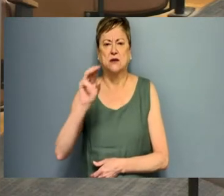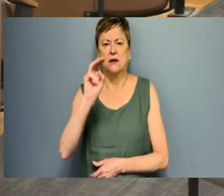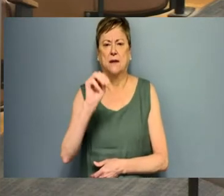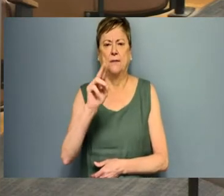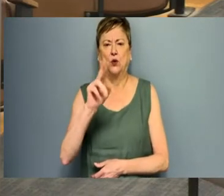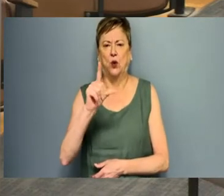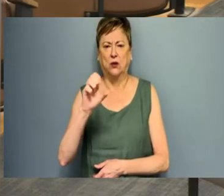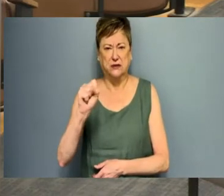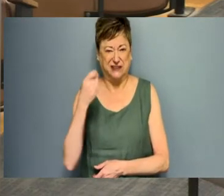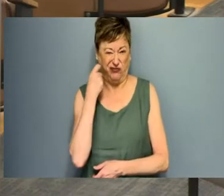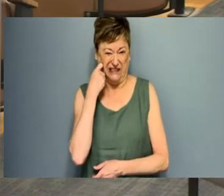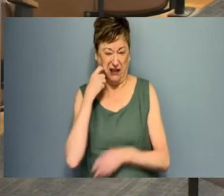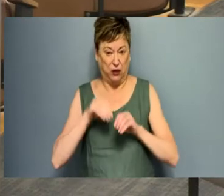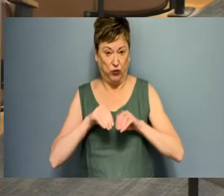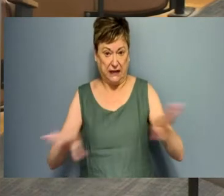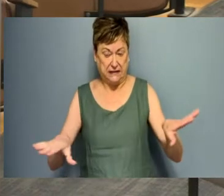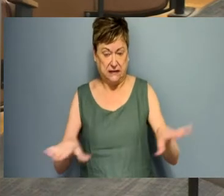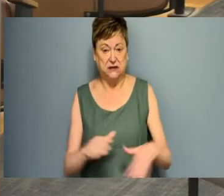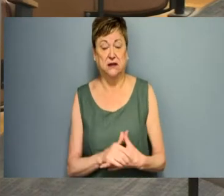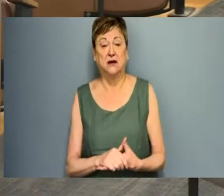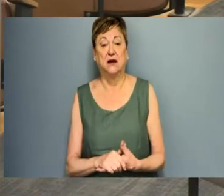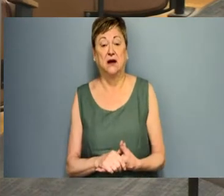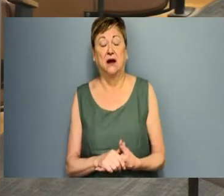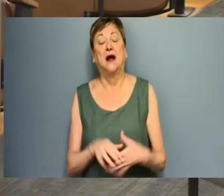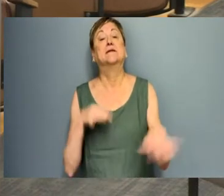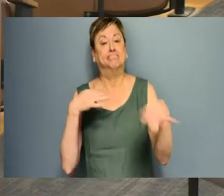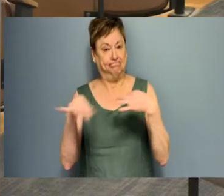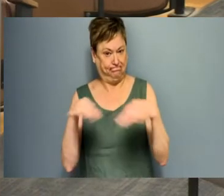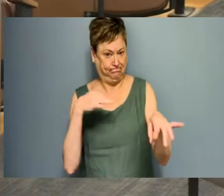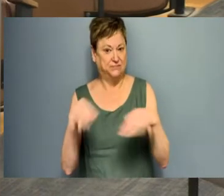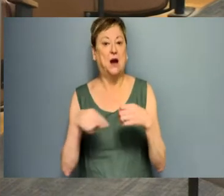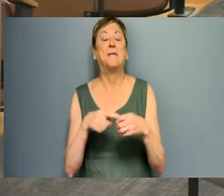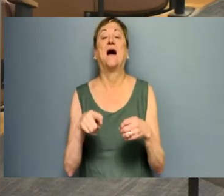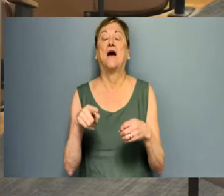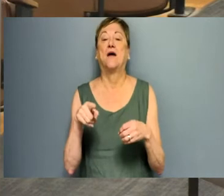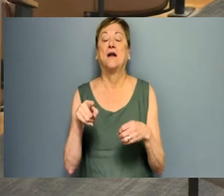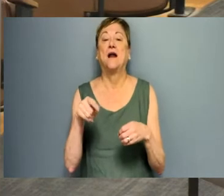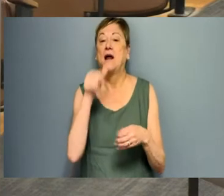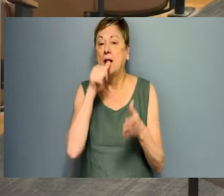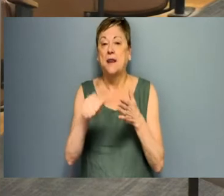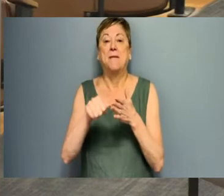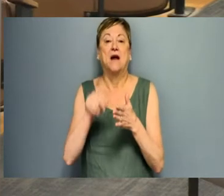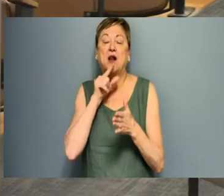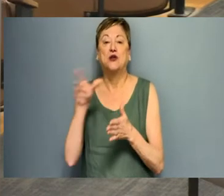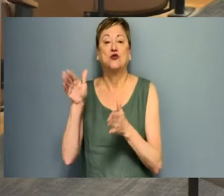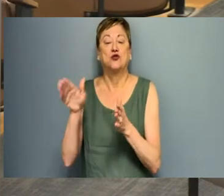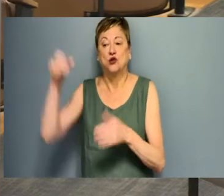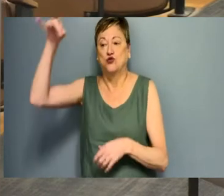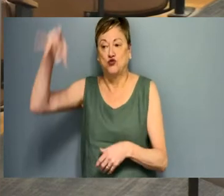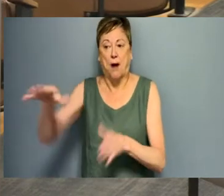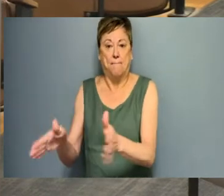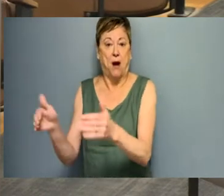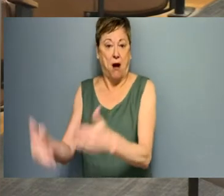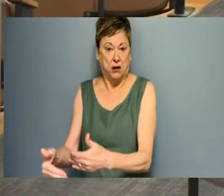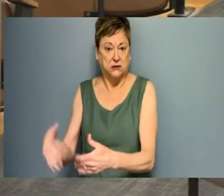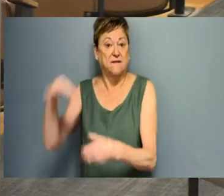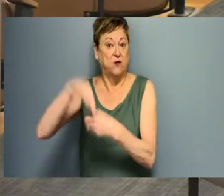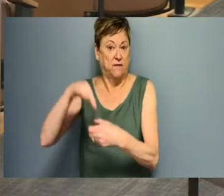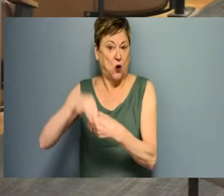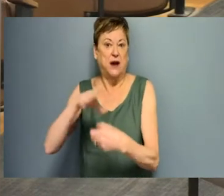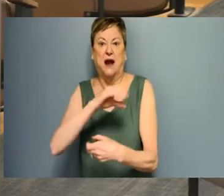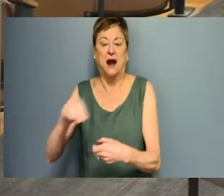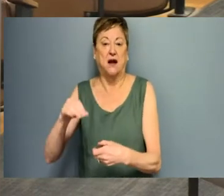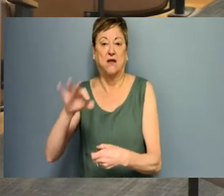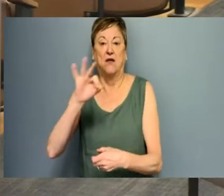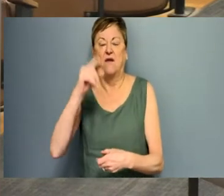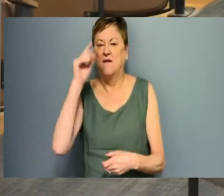recently. It basically spoke about the mail-in drop boxes and the fraud that goes on.